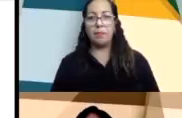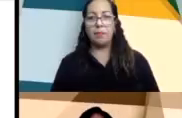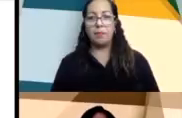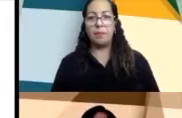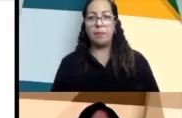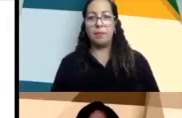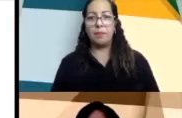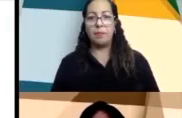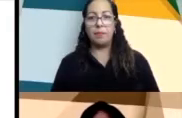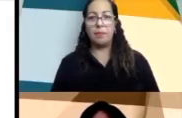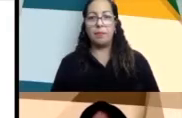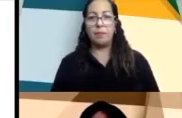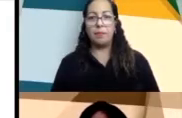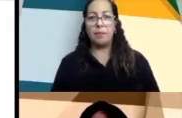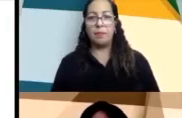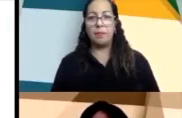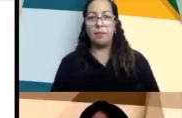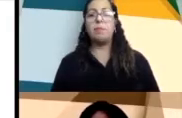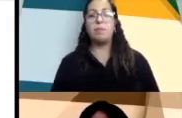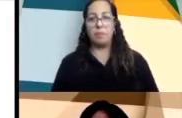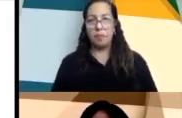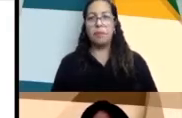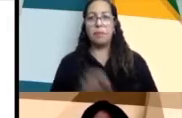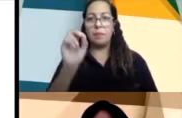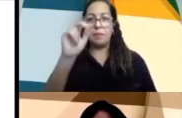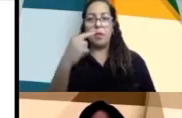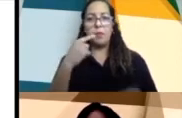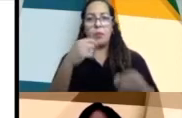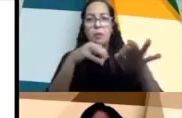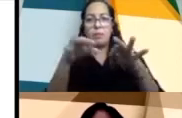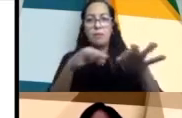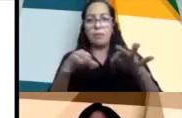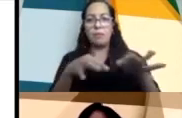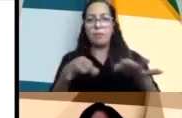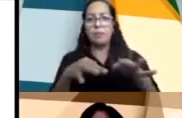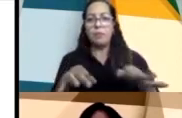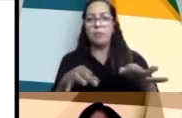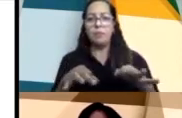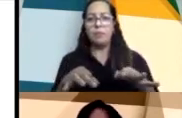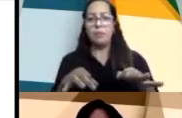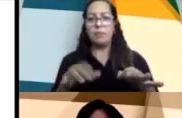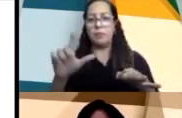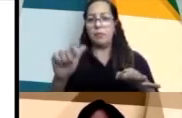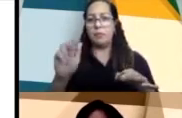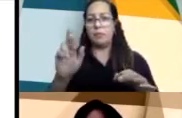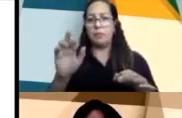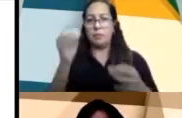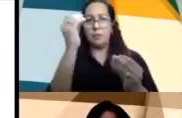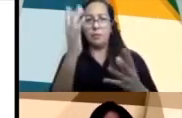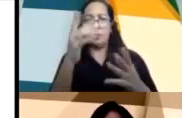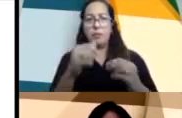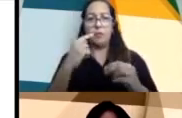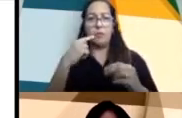So, as you know, as we are explaining, Laura explained, we are doing this pre-bid conference for the program